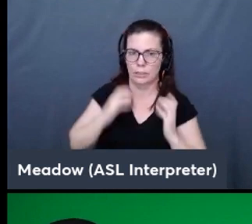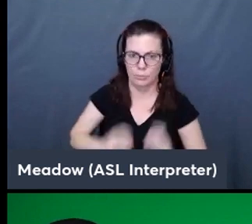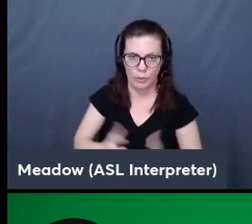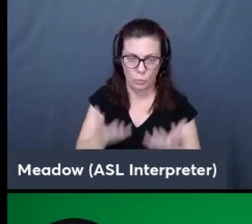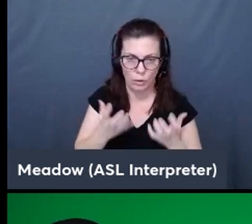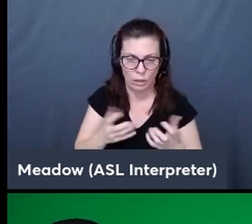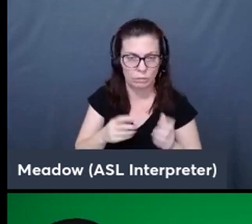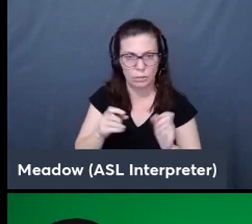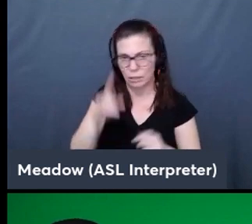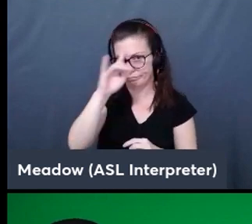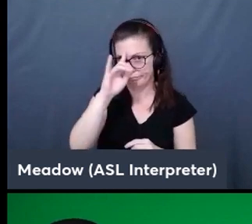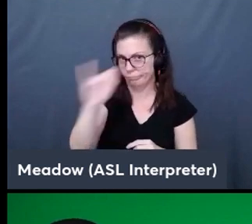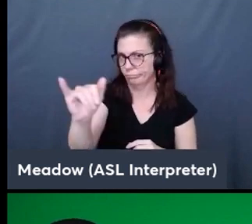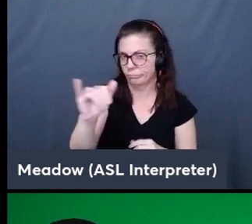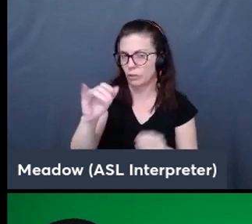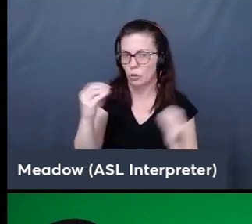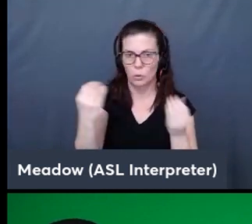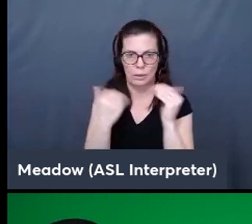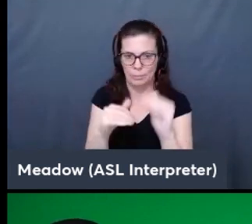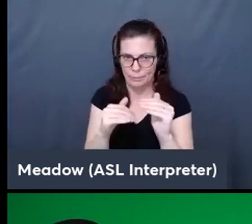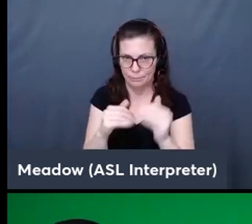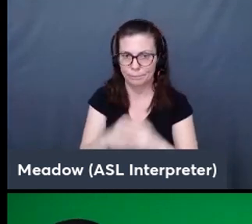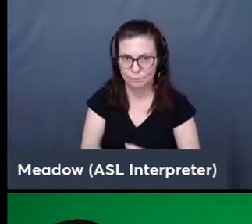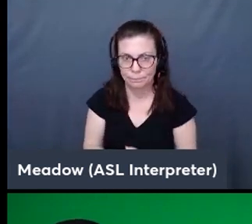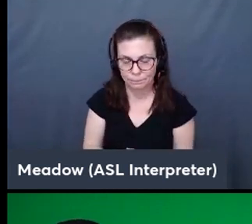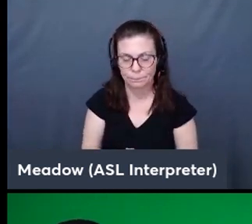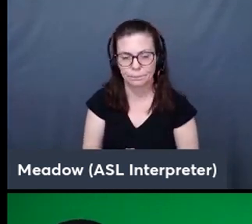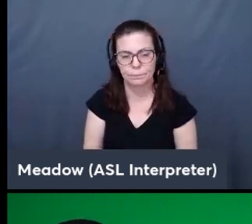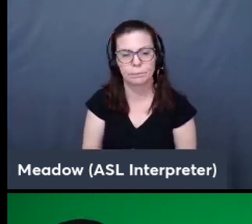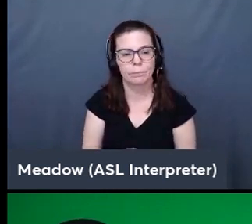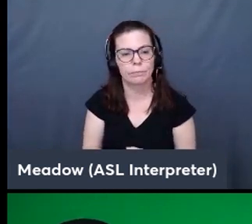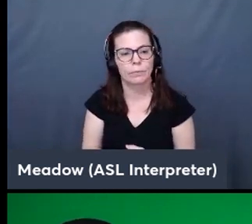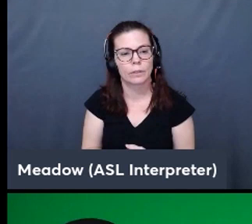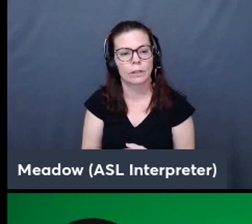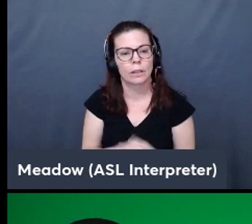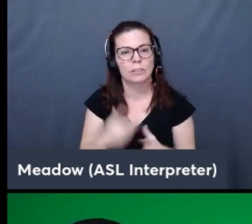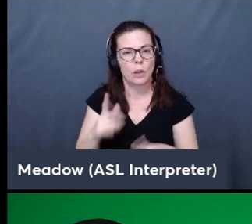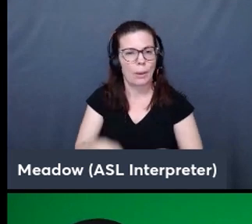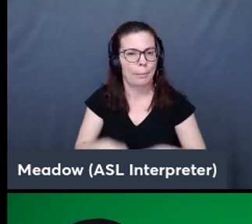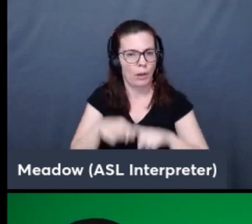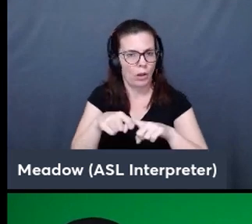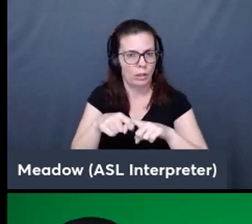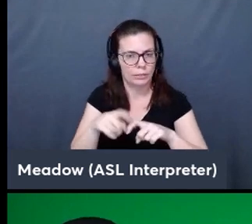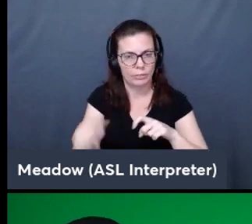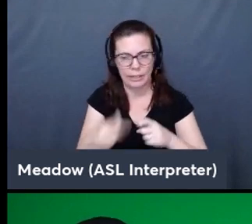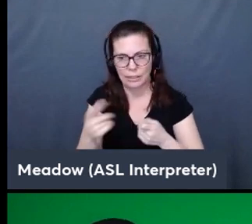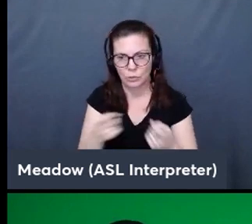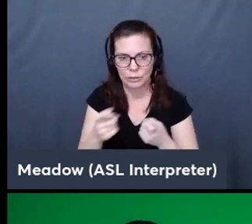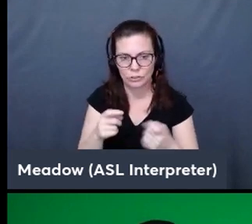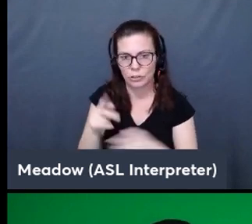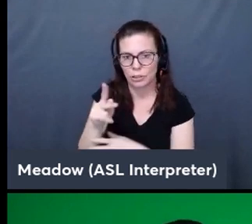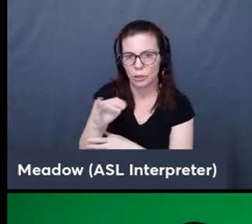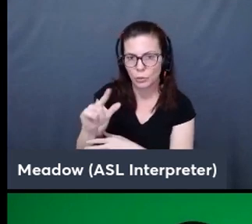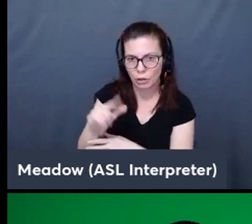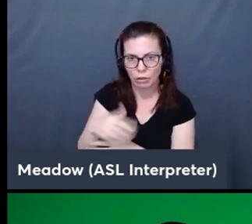an indefinite period of time also. I'll pause here for any questions, Kunal and team.